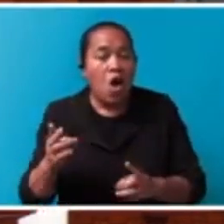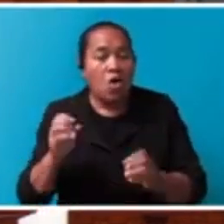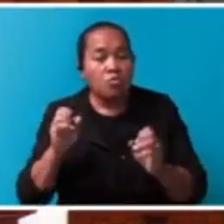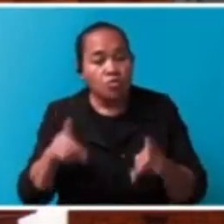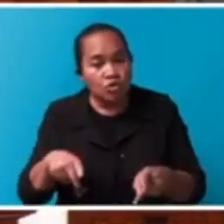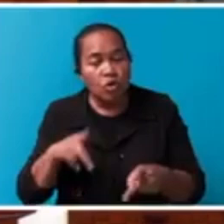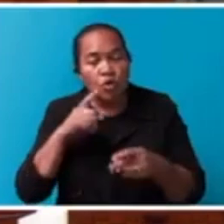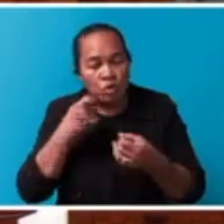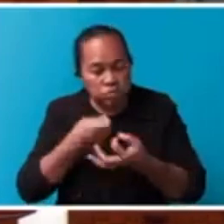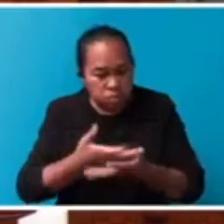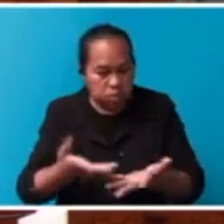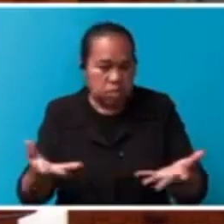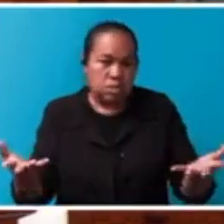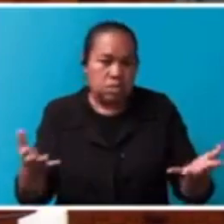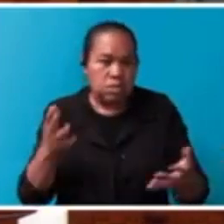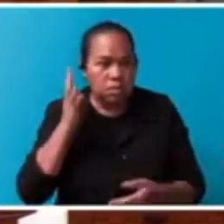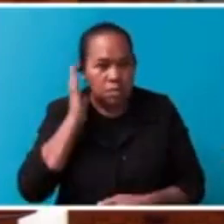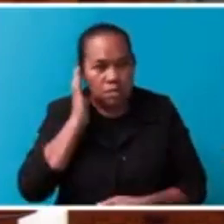all citizens.